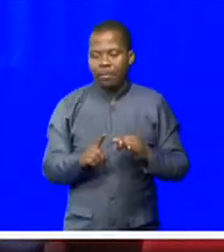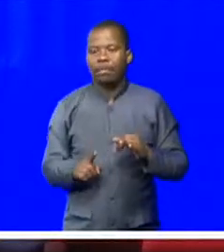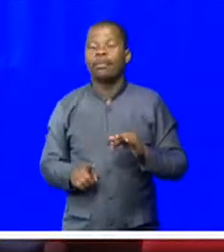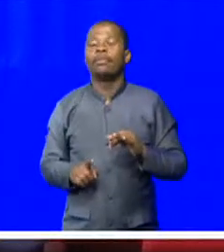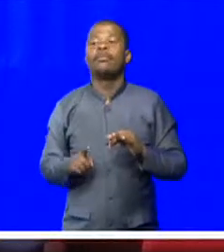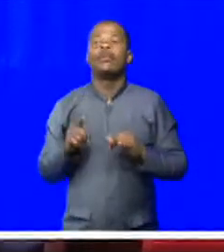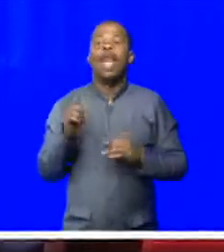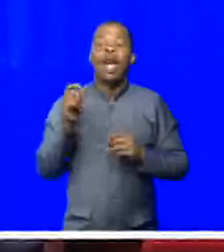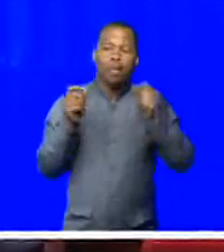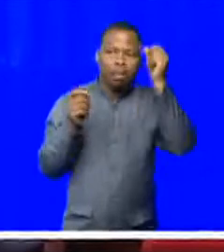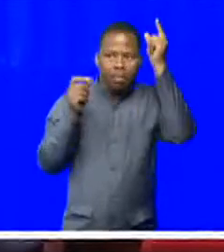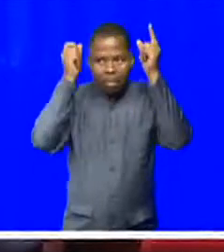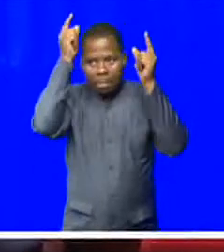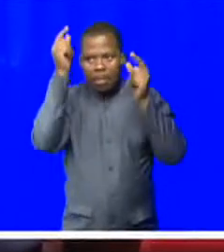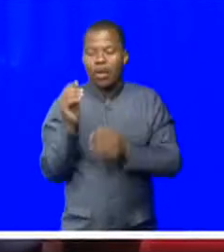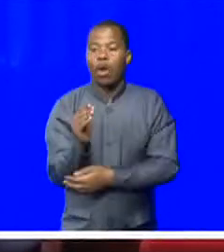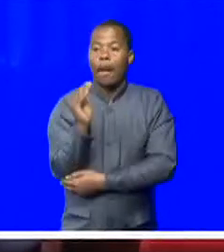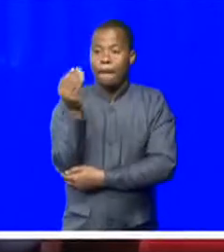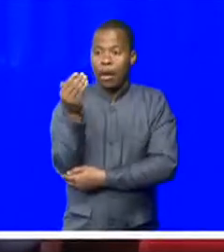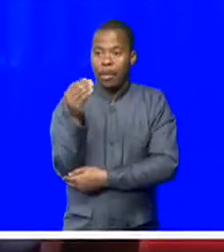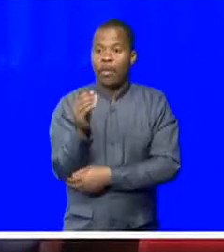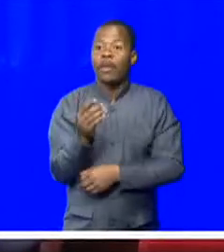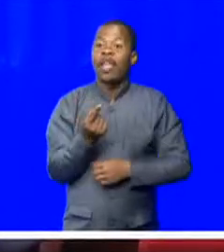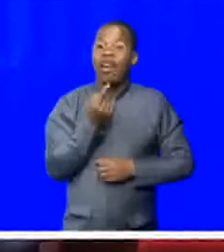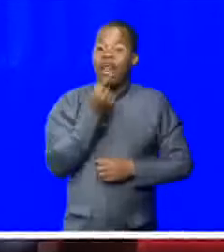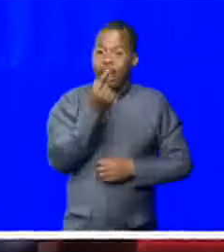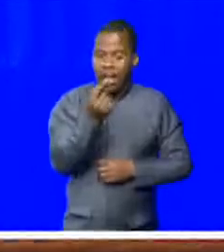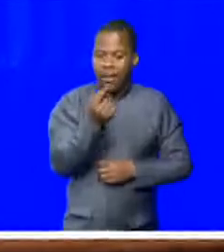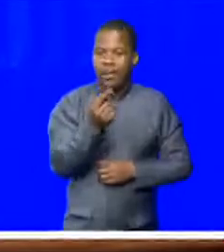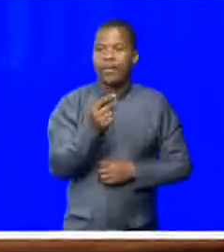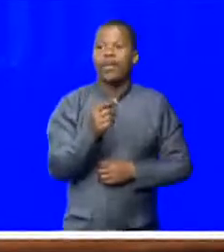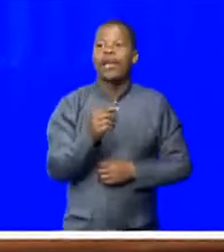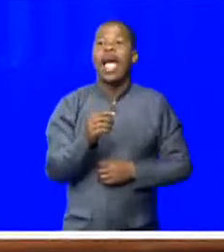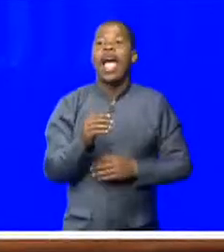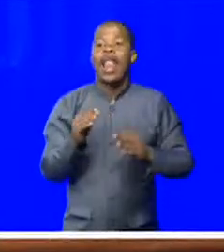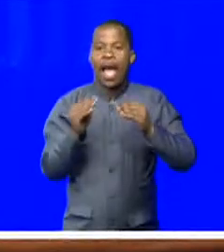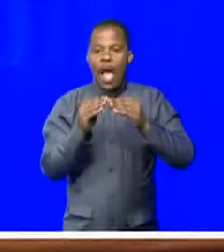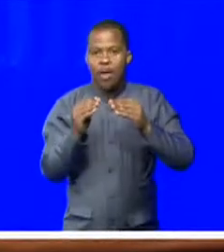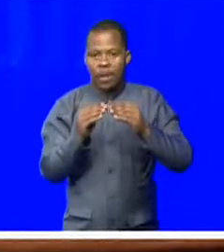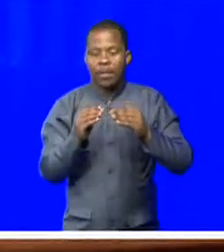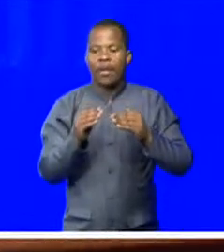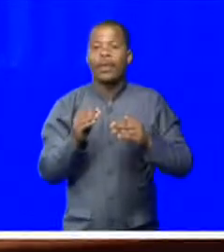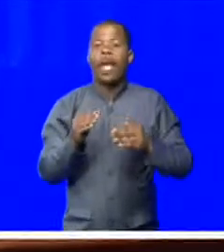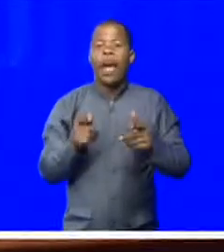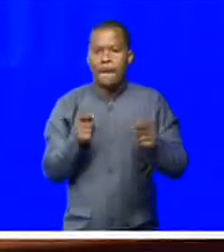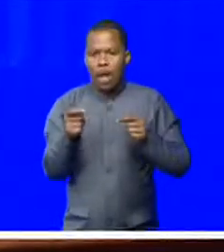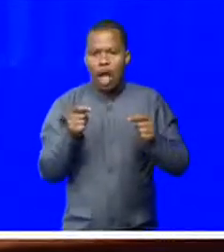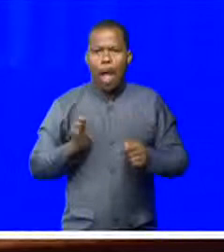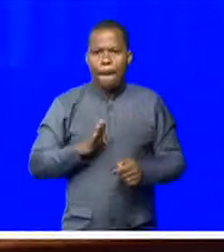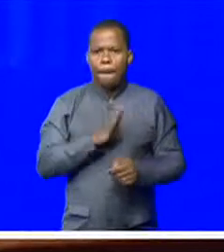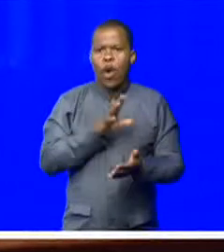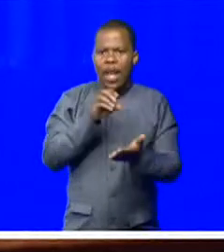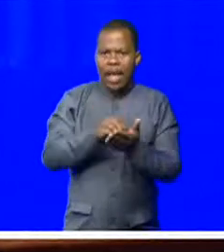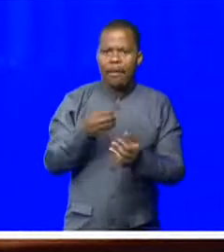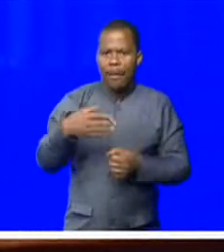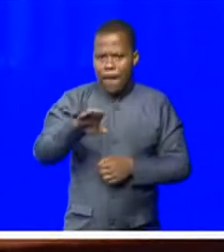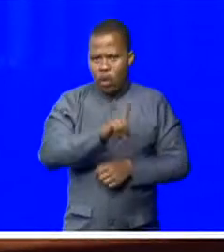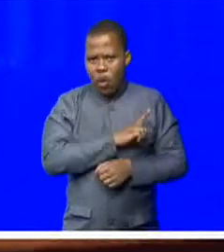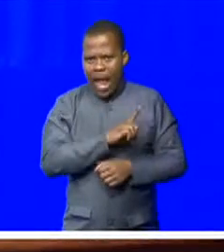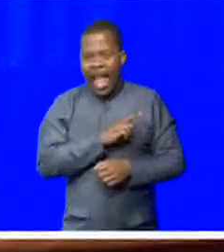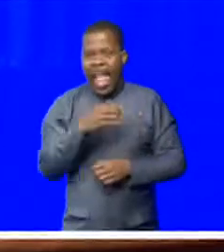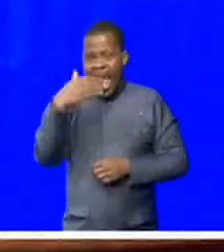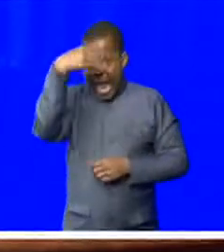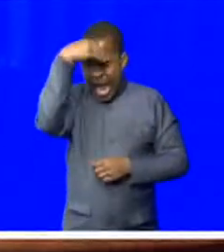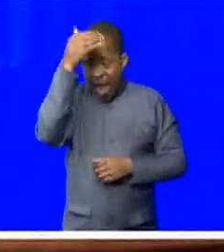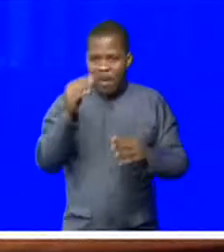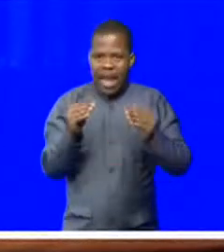senators recommended that the ministry establish a housing management board to oversee the maintenance of government houses.